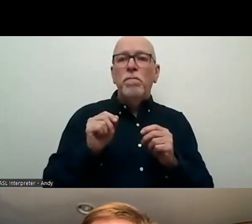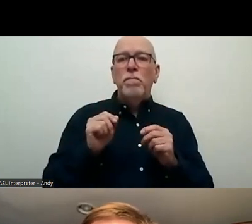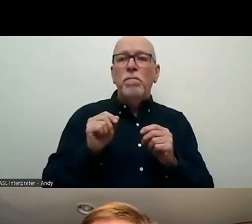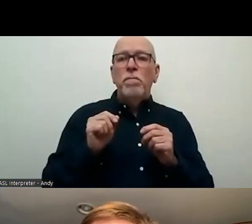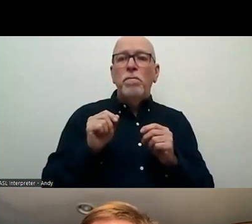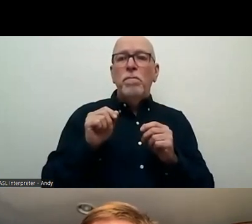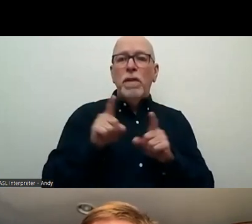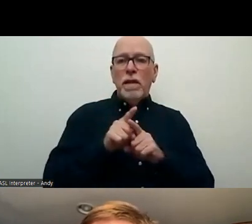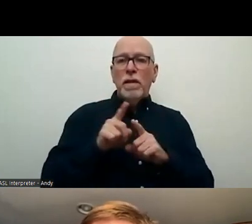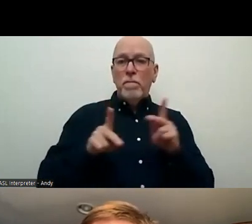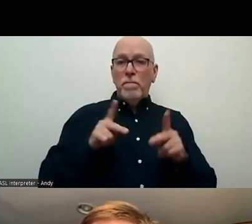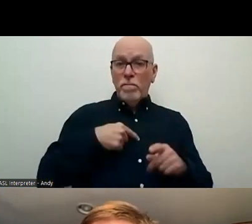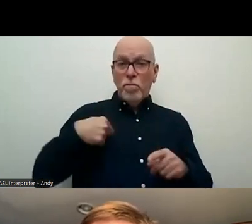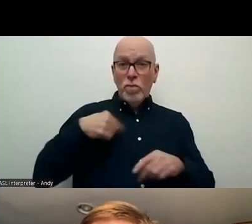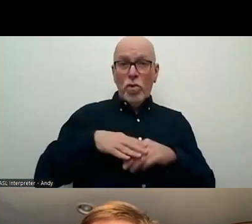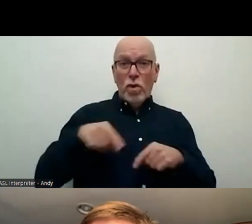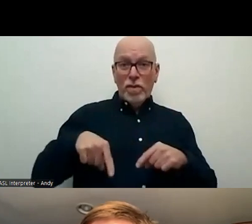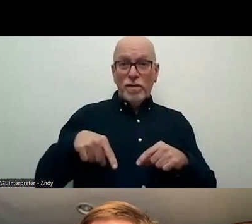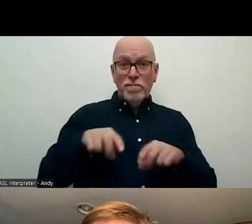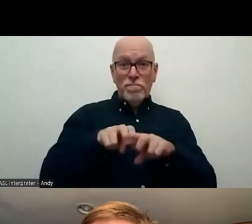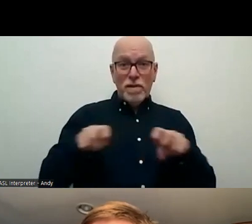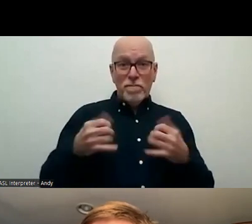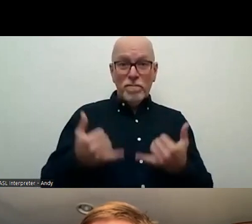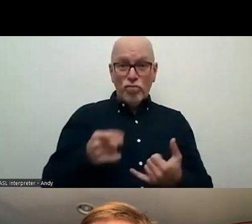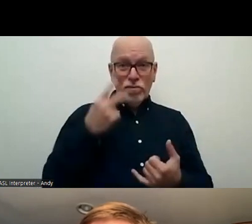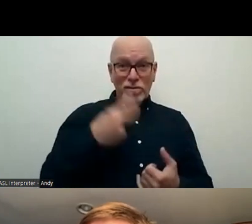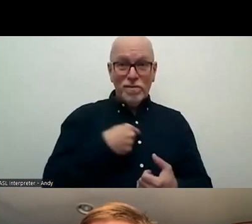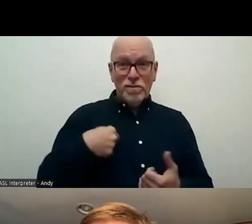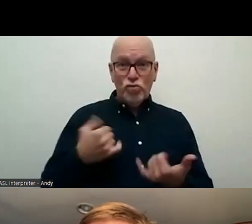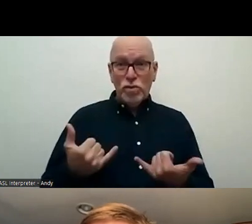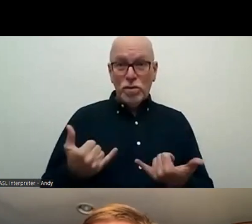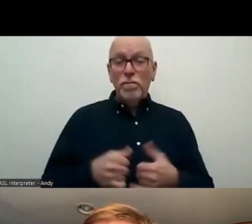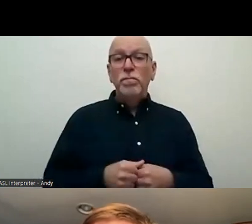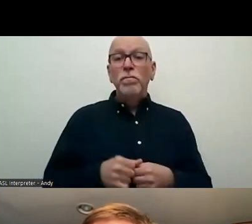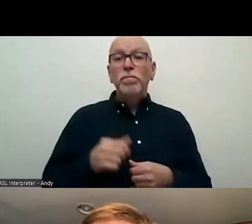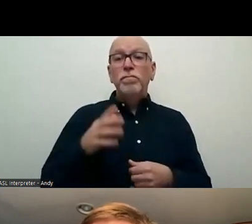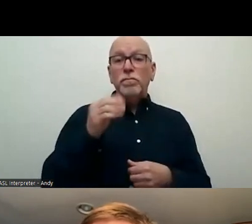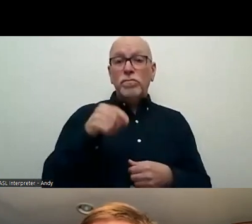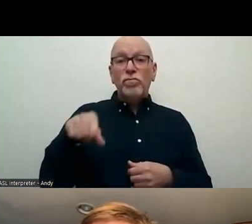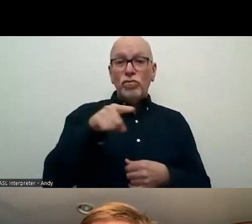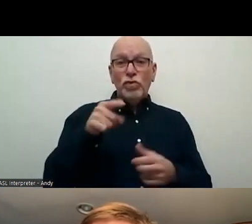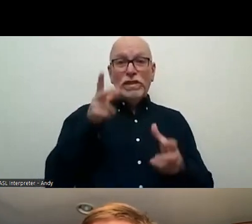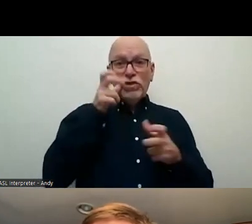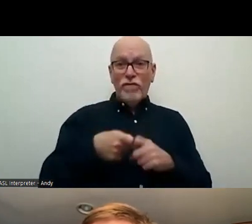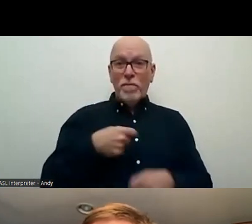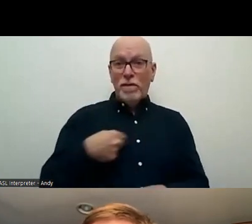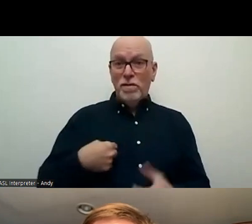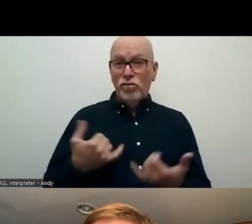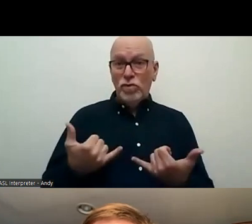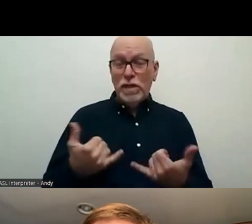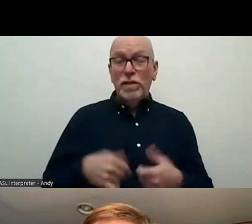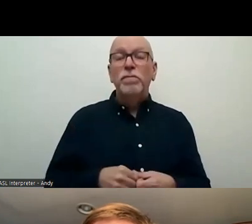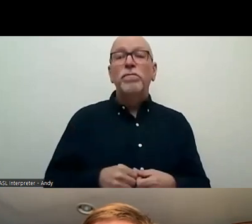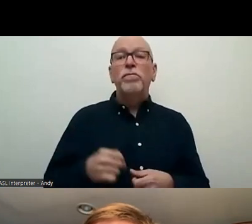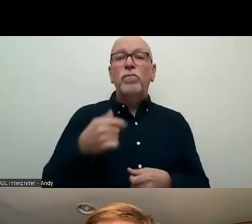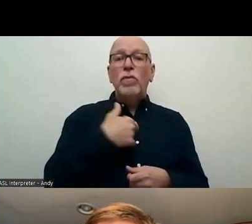we on this call that you see today and that you're hearing from today we